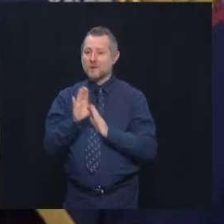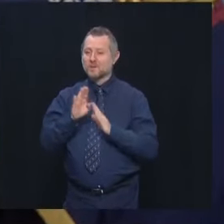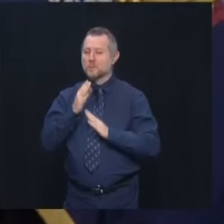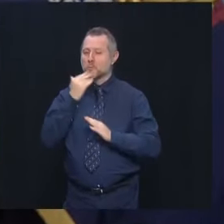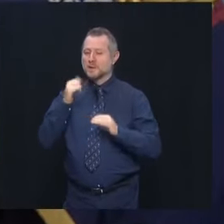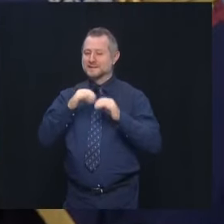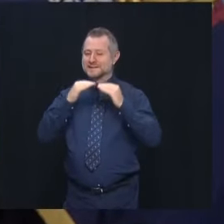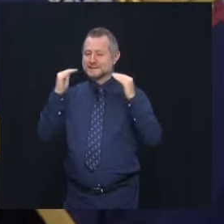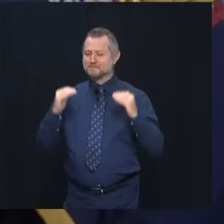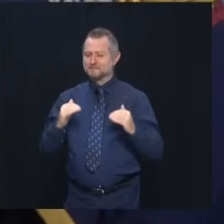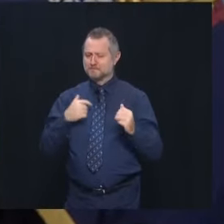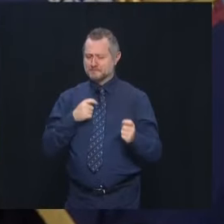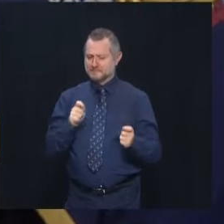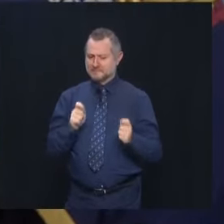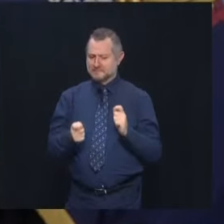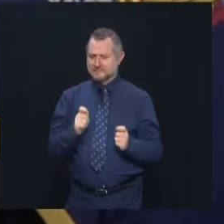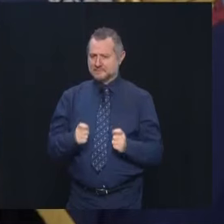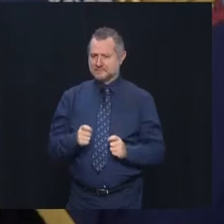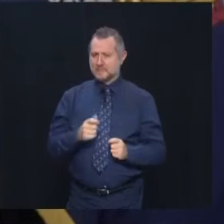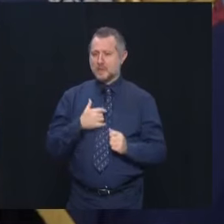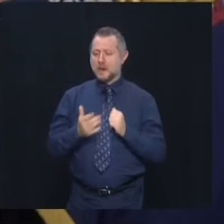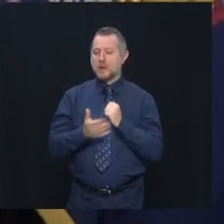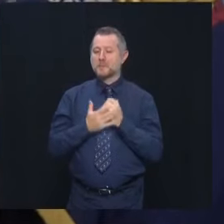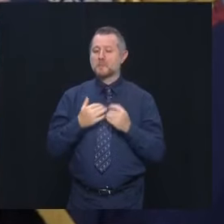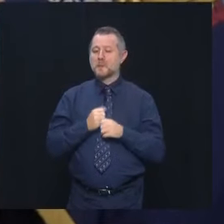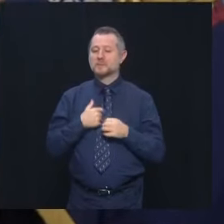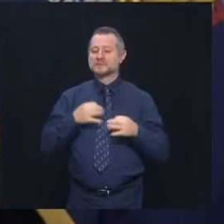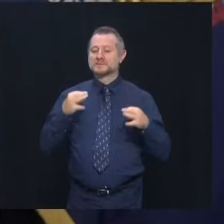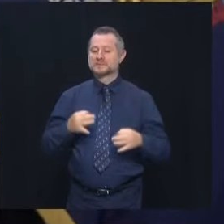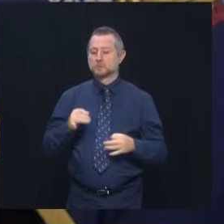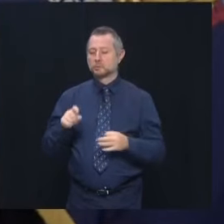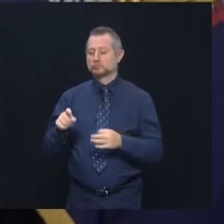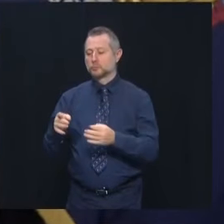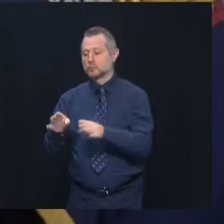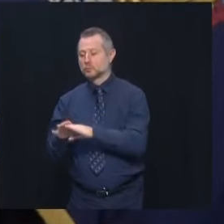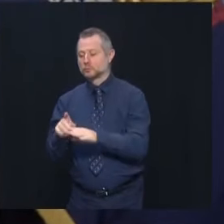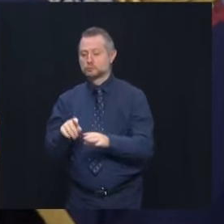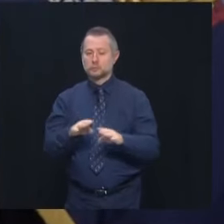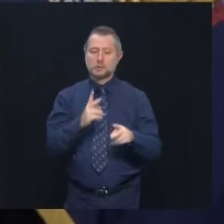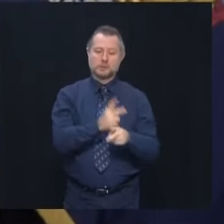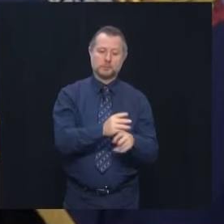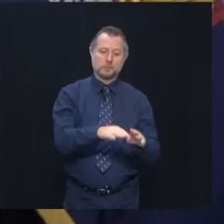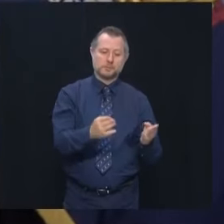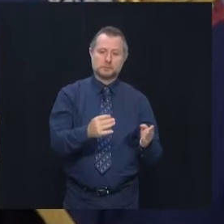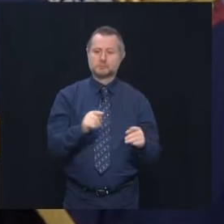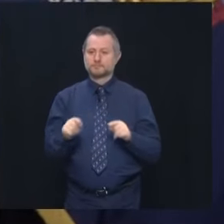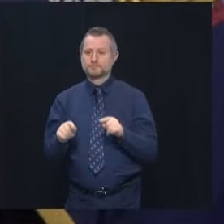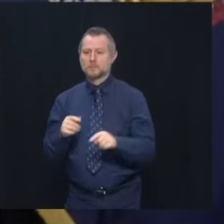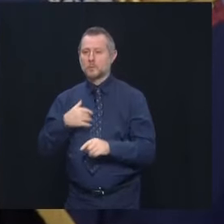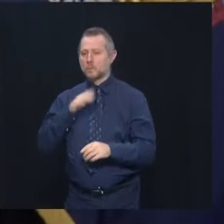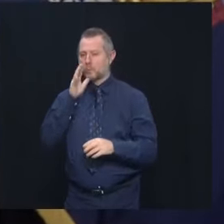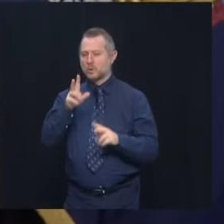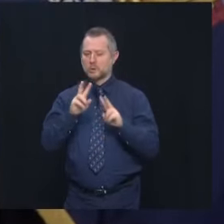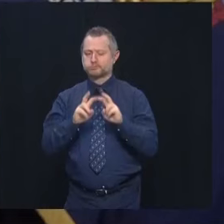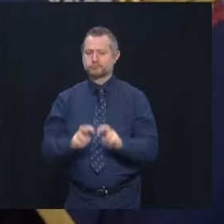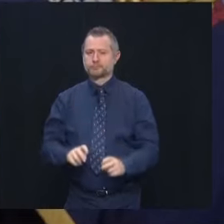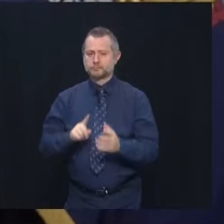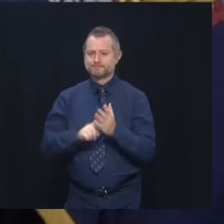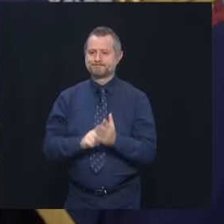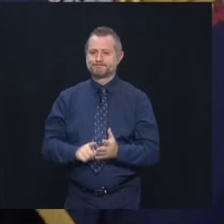Well, the zip code line is on this side of the street, not that side of the street. Let's get the right